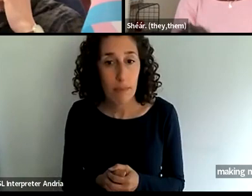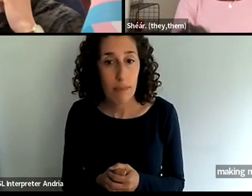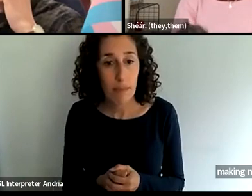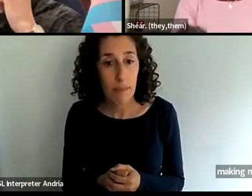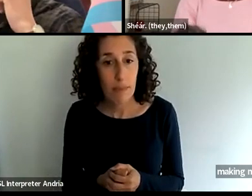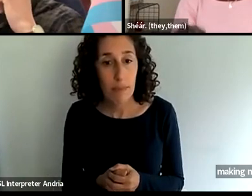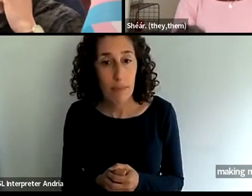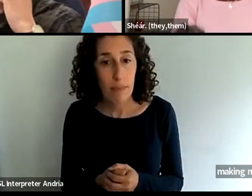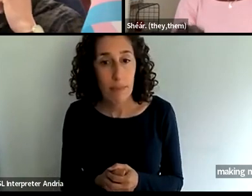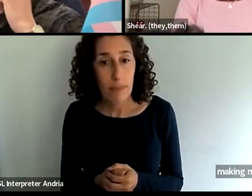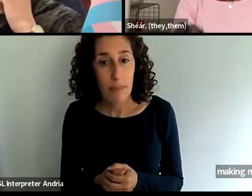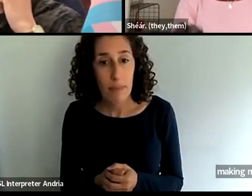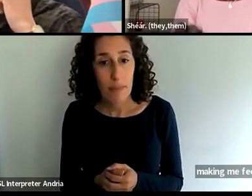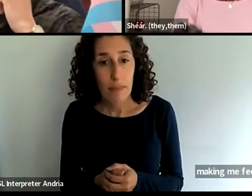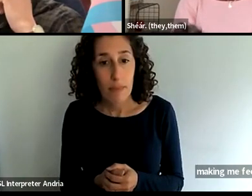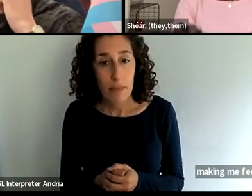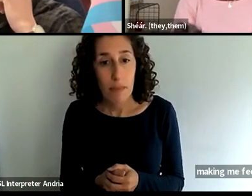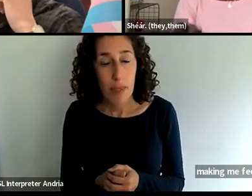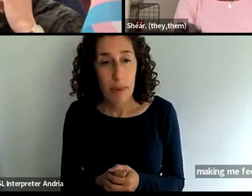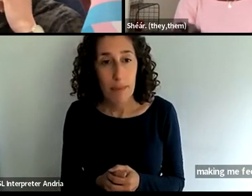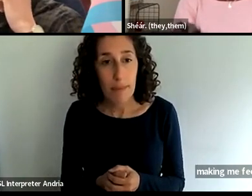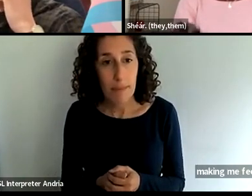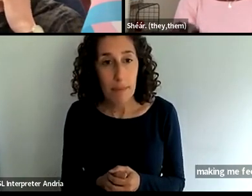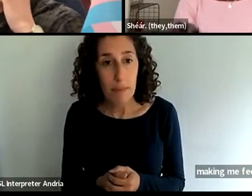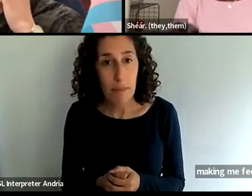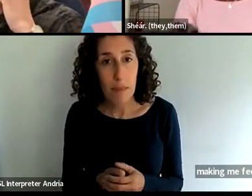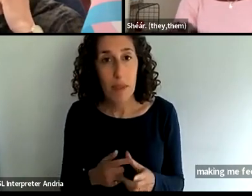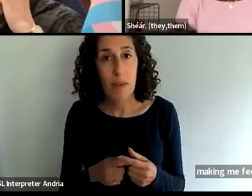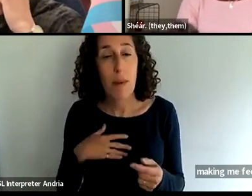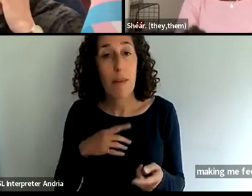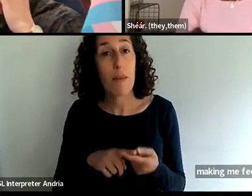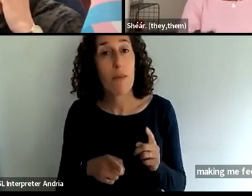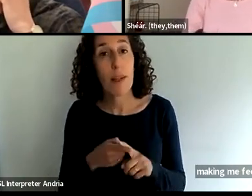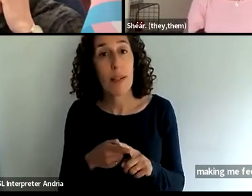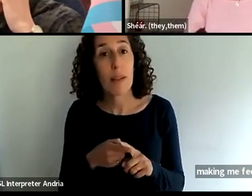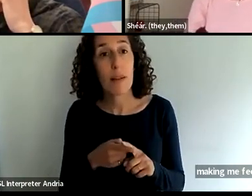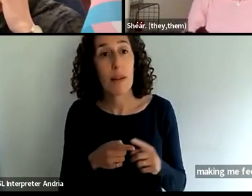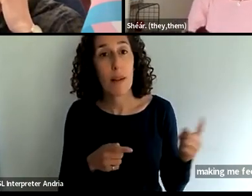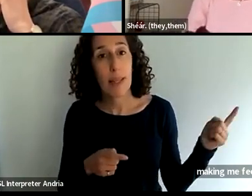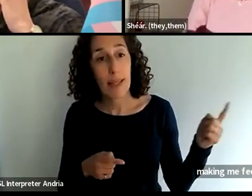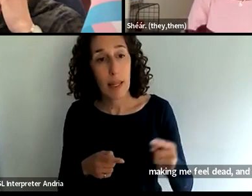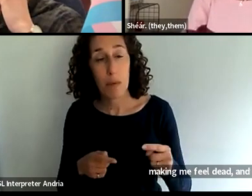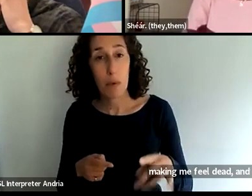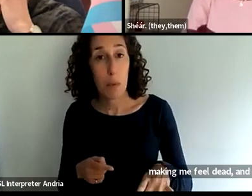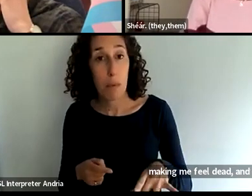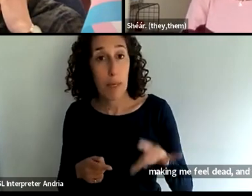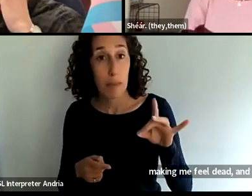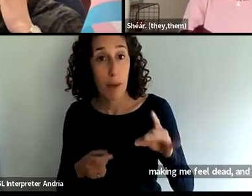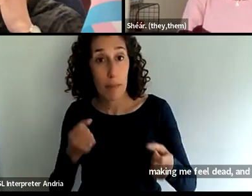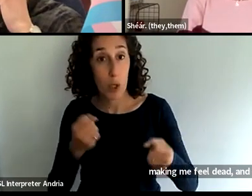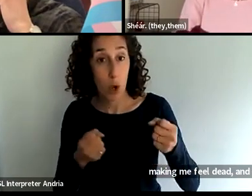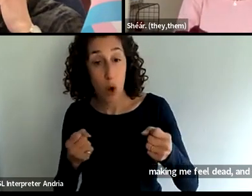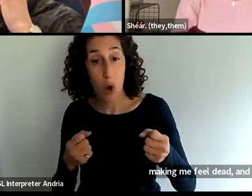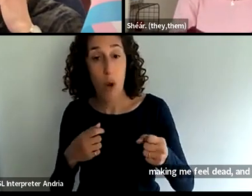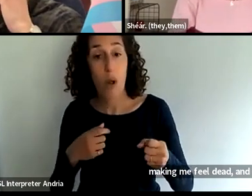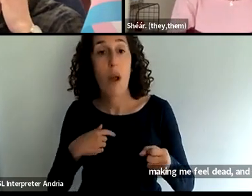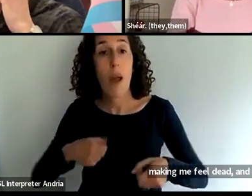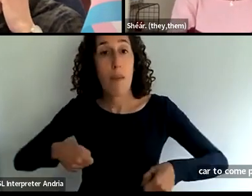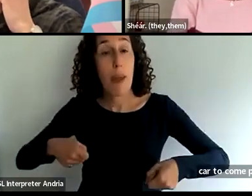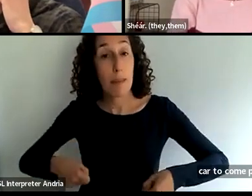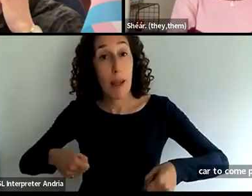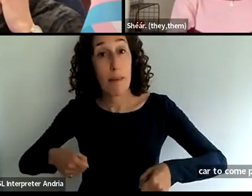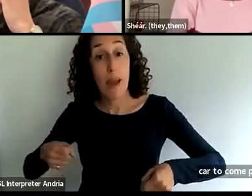And they sent my friend with the car to come pick me up. I packed like 2 bags and a small duffel